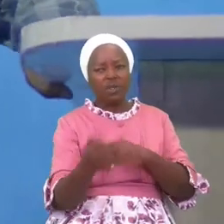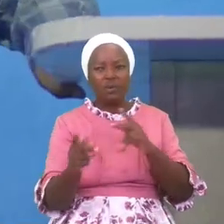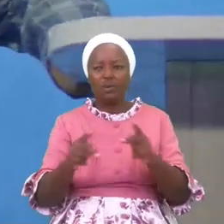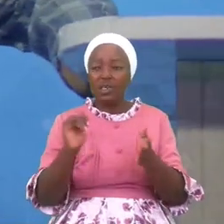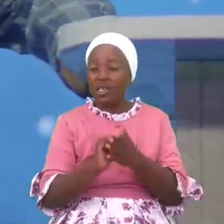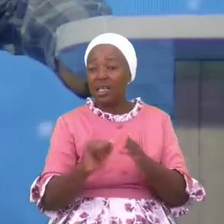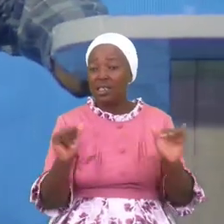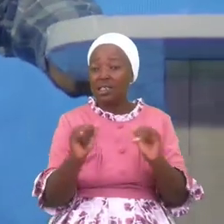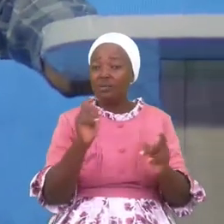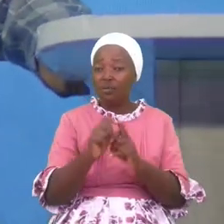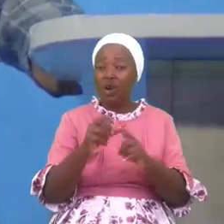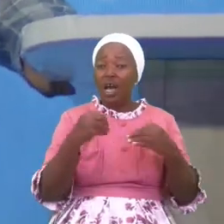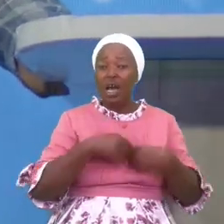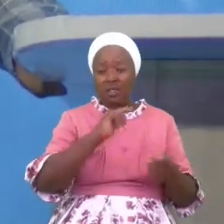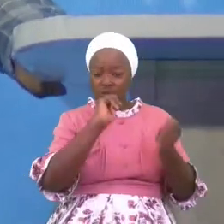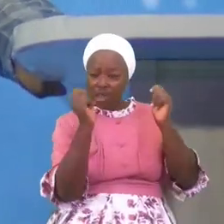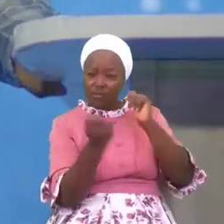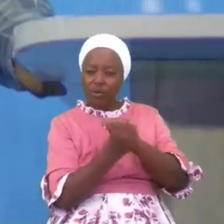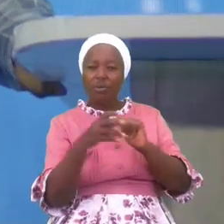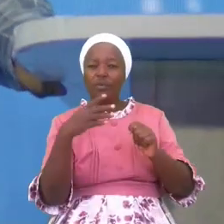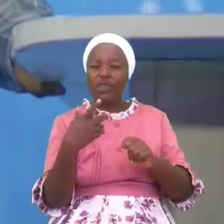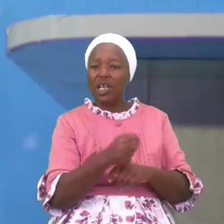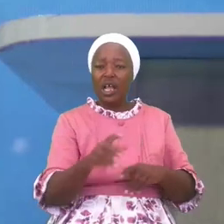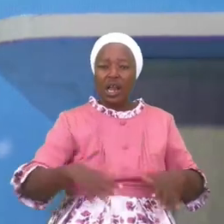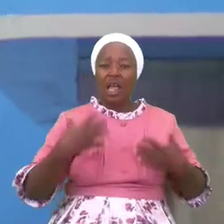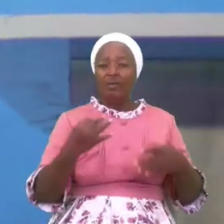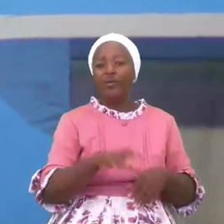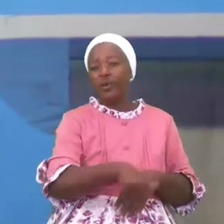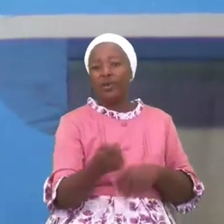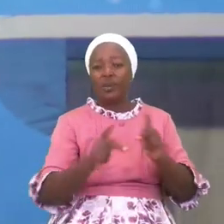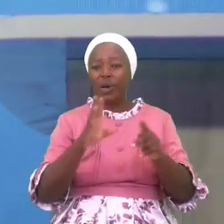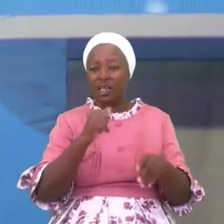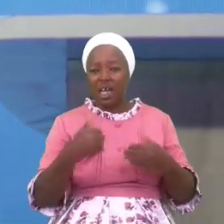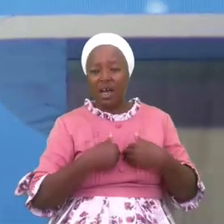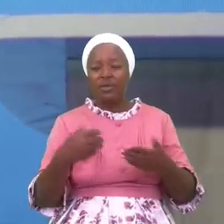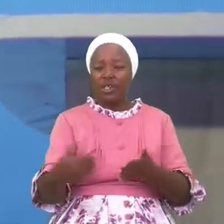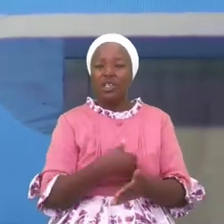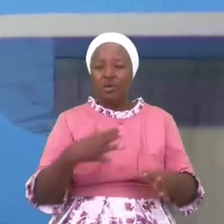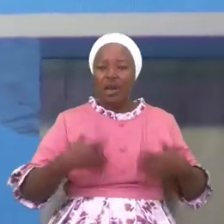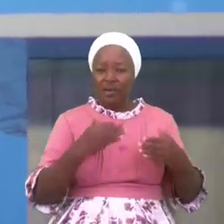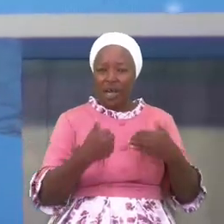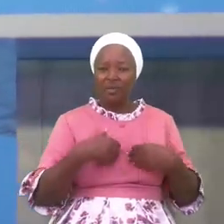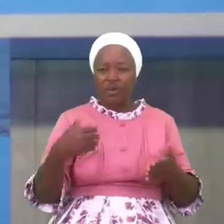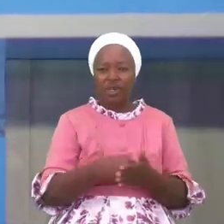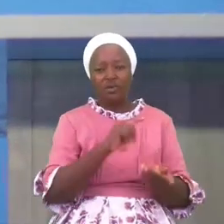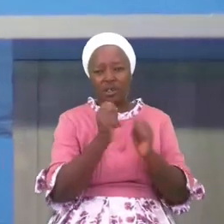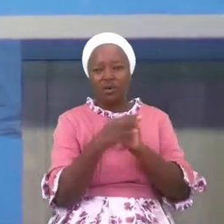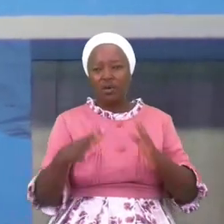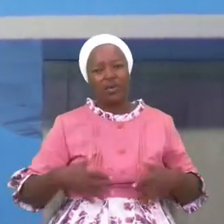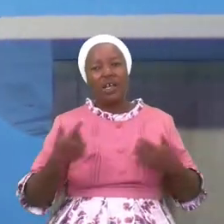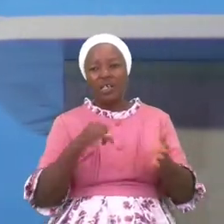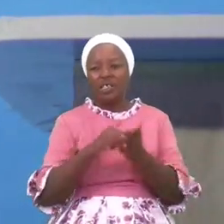lives and they have new life, a new transformation of life. It's when you agree and you say, he